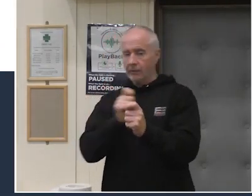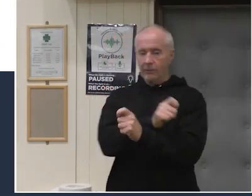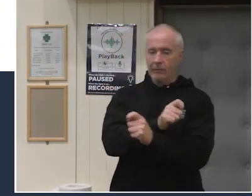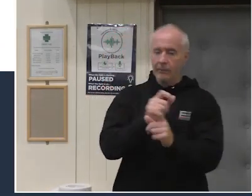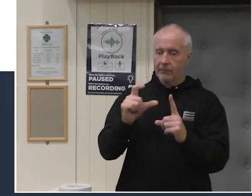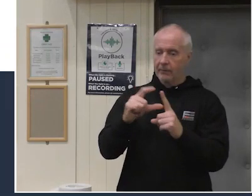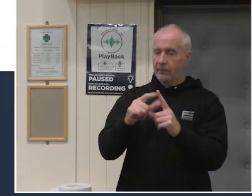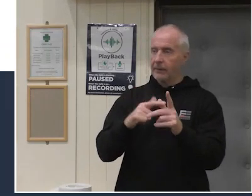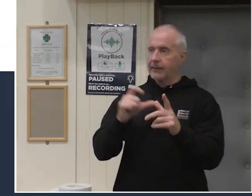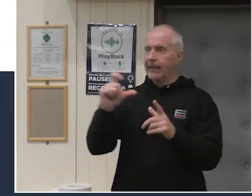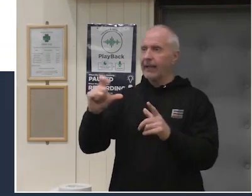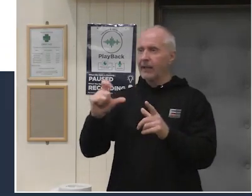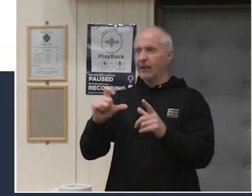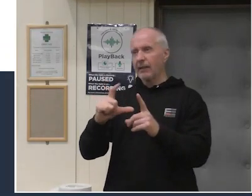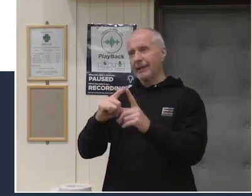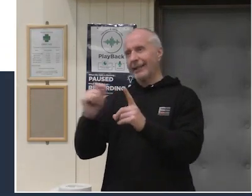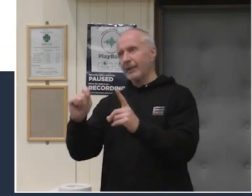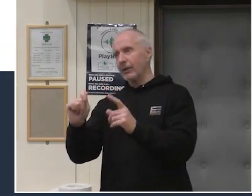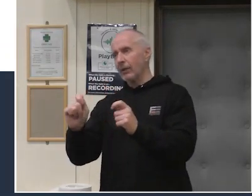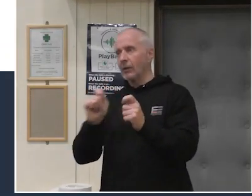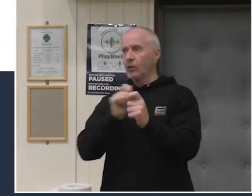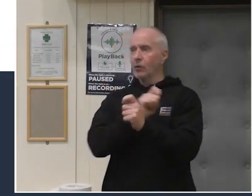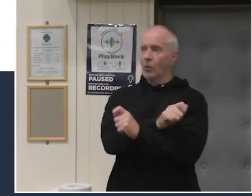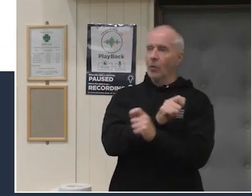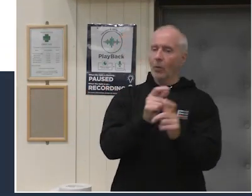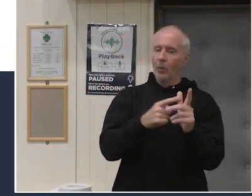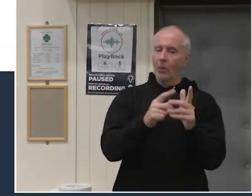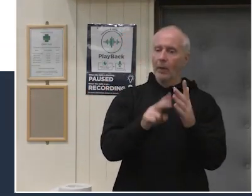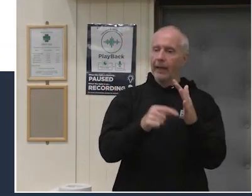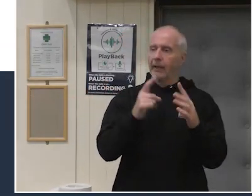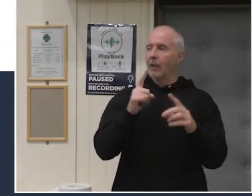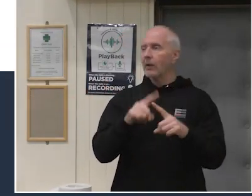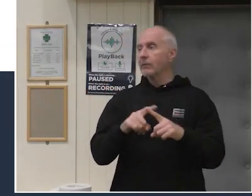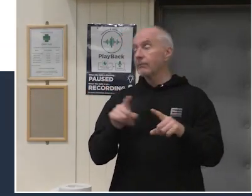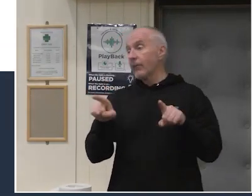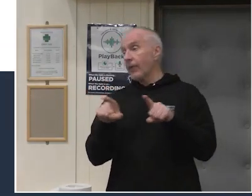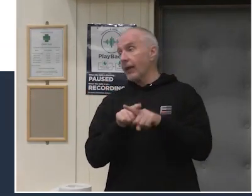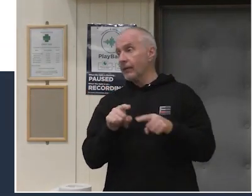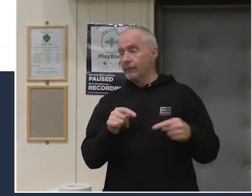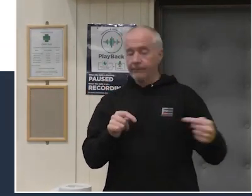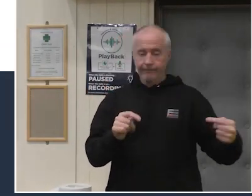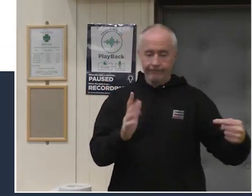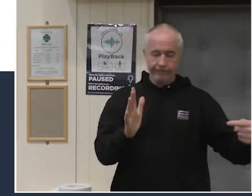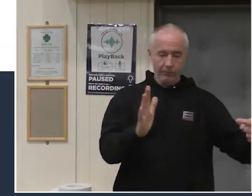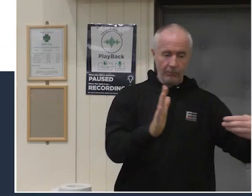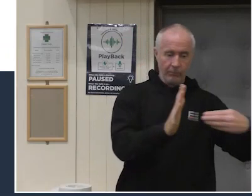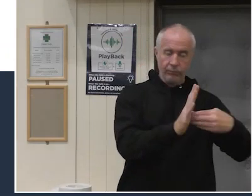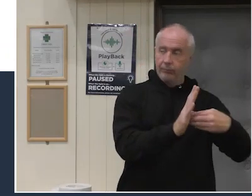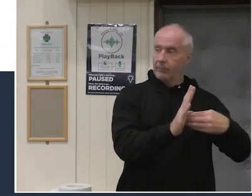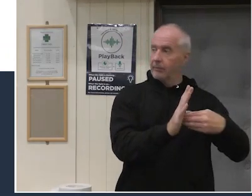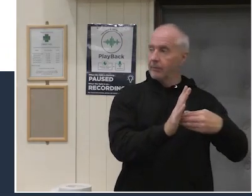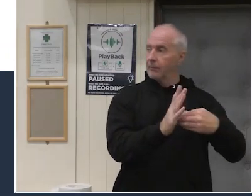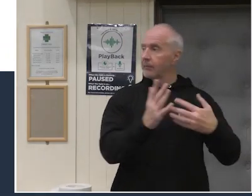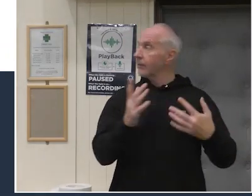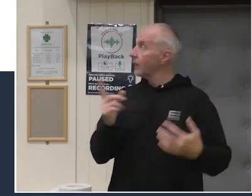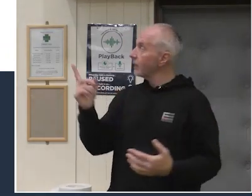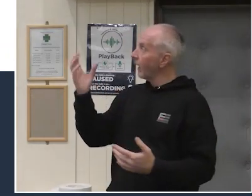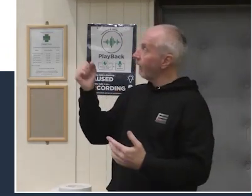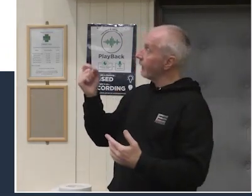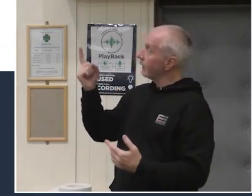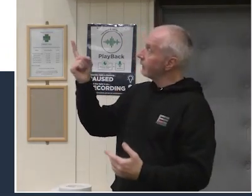DAC, and then we, again, back to here, stick it in the other side. And all of a sudden we've got